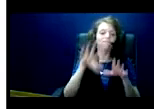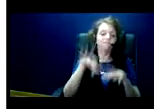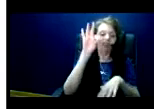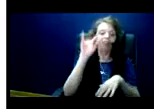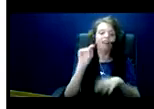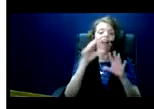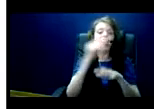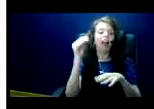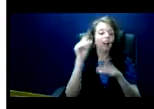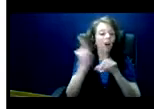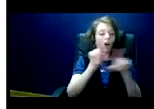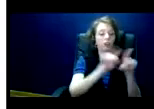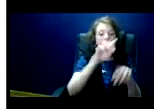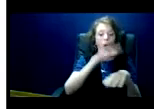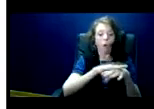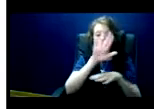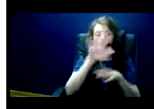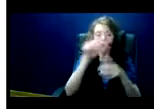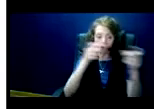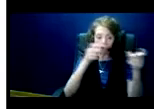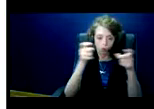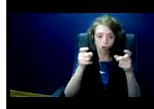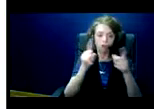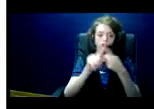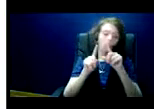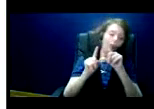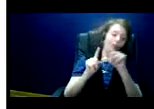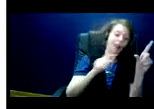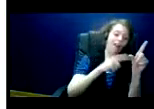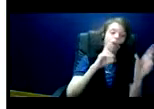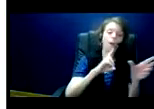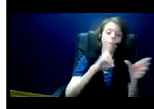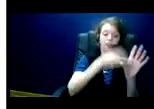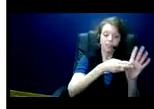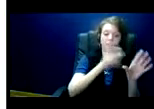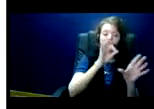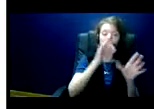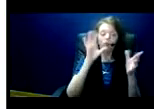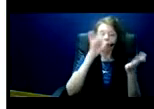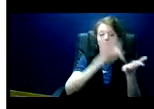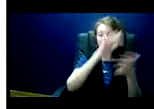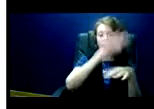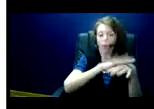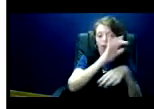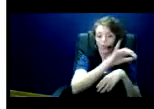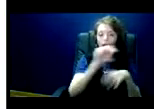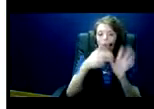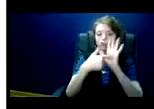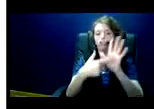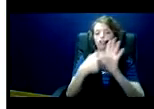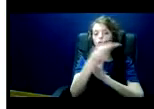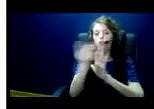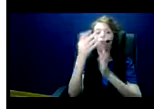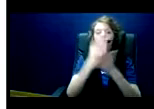Also on your controls are to the left is participants. If you click on that and pop it out, I wanna point out a few